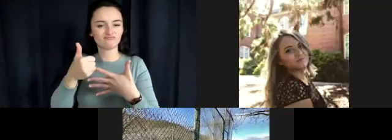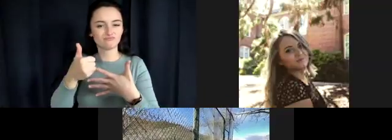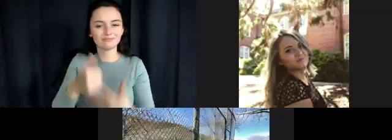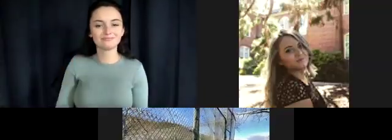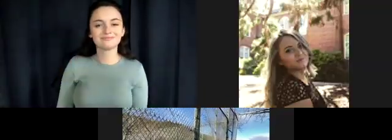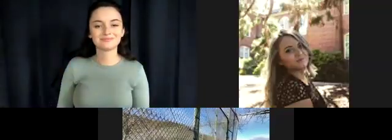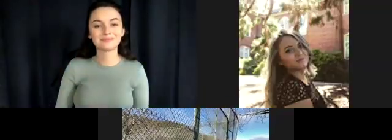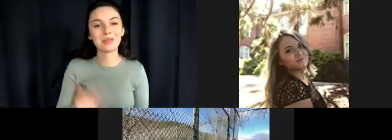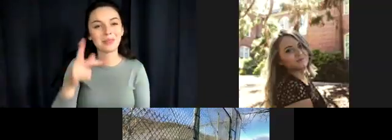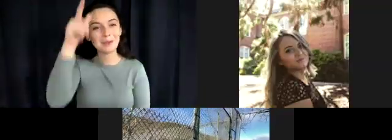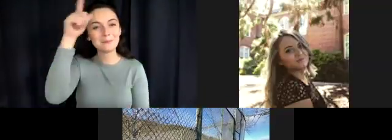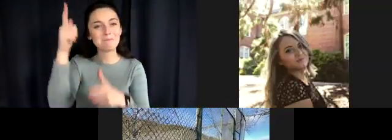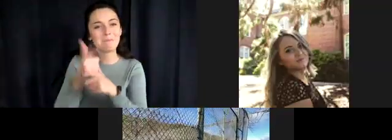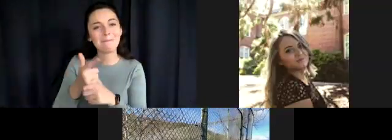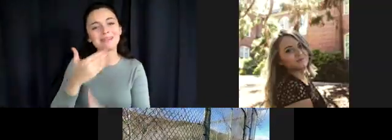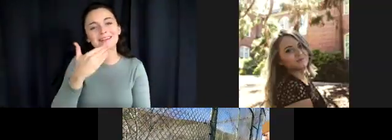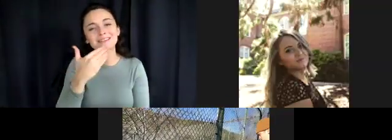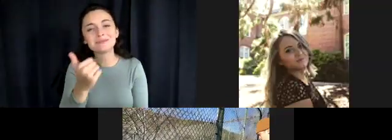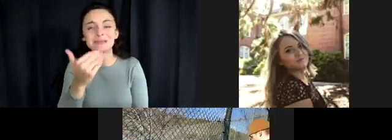these brothers definitely love each other.